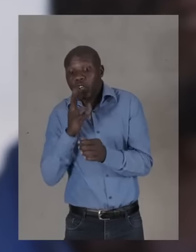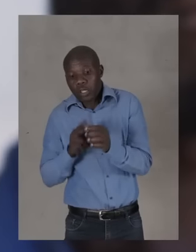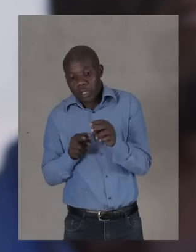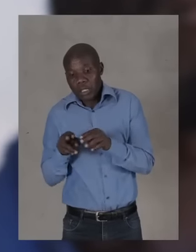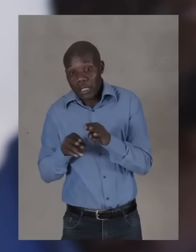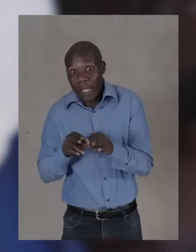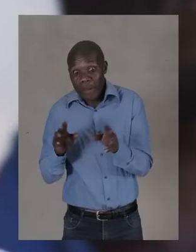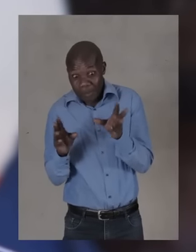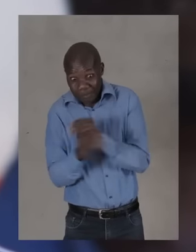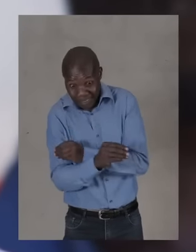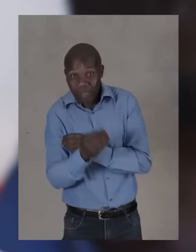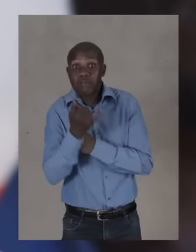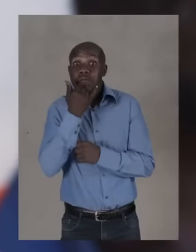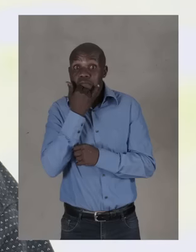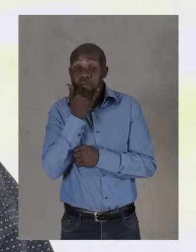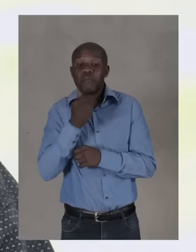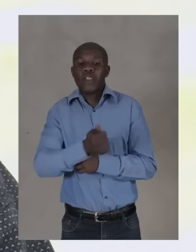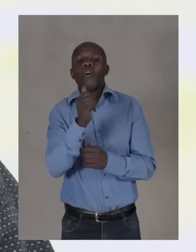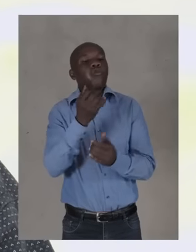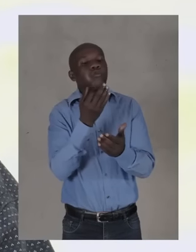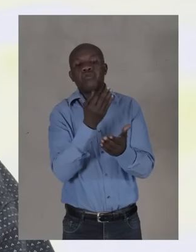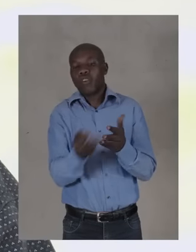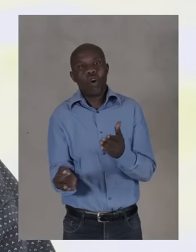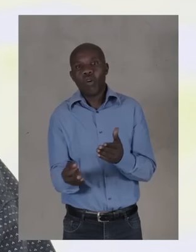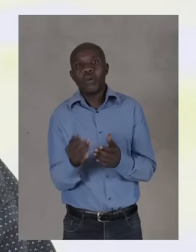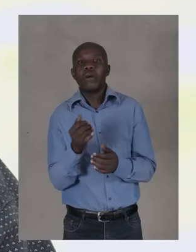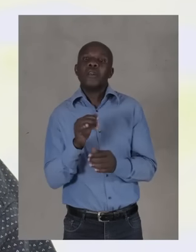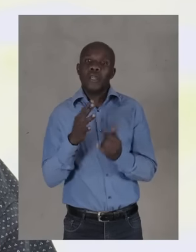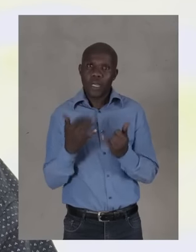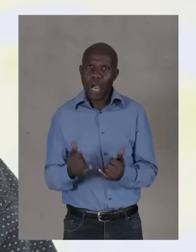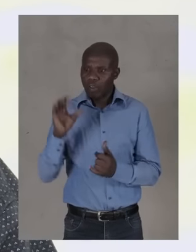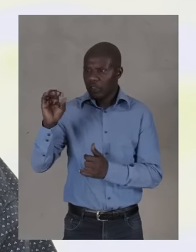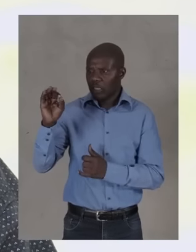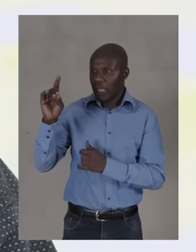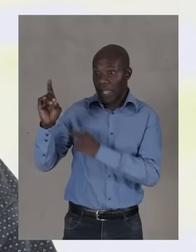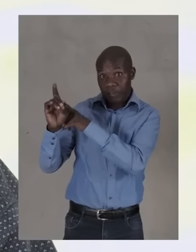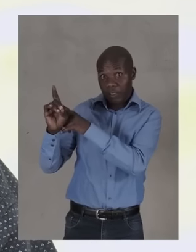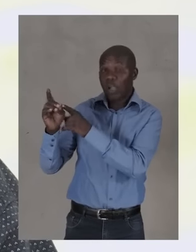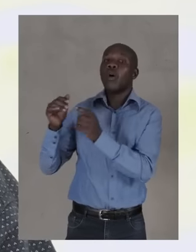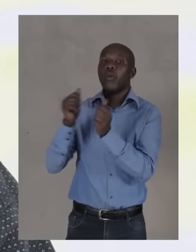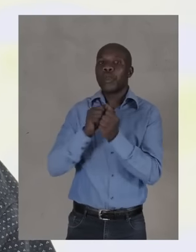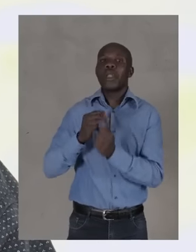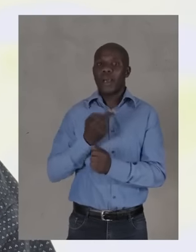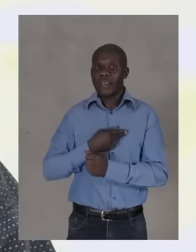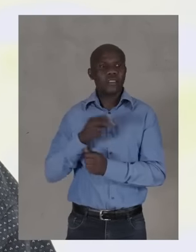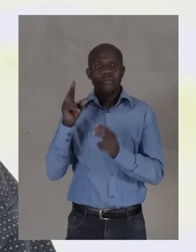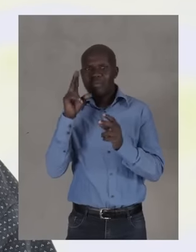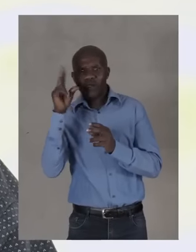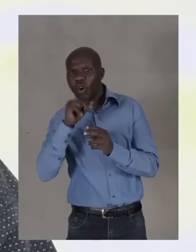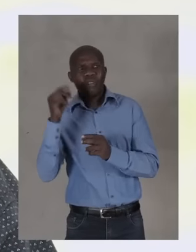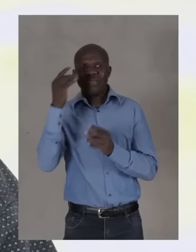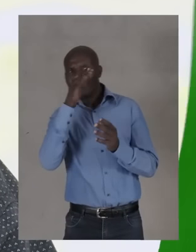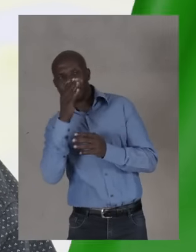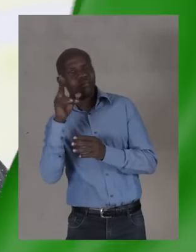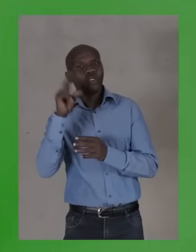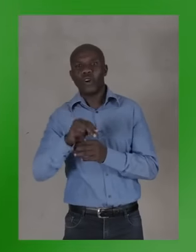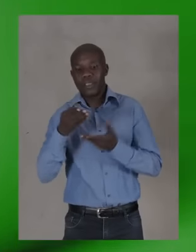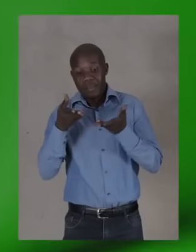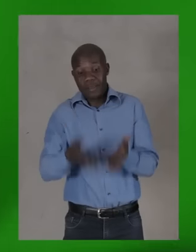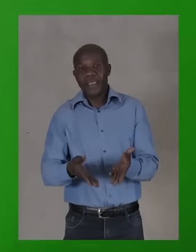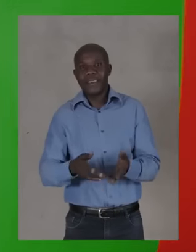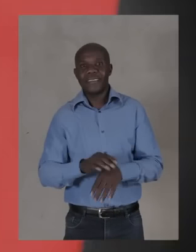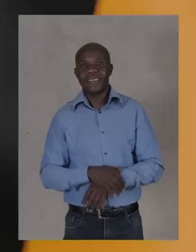you have no one to blame. Decentralization has worked. CDF is with us. No doubt. It is here.